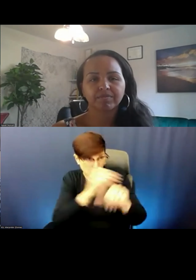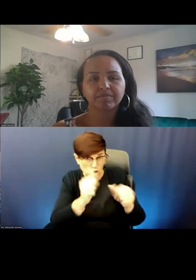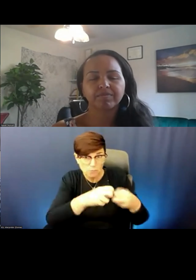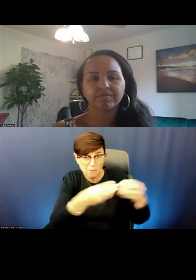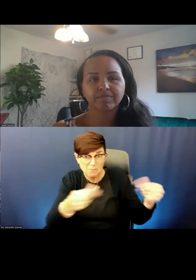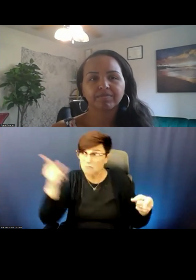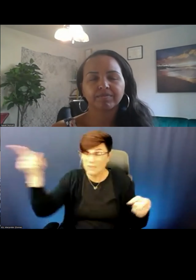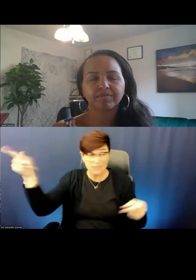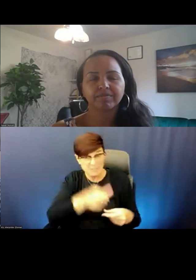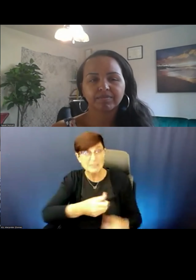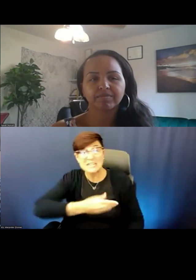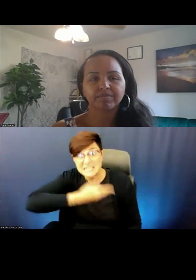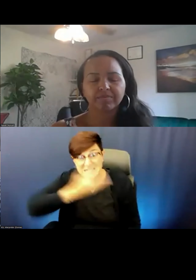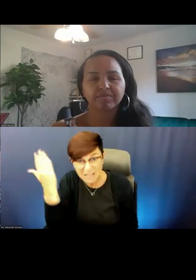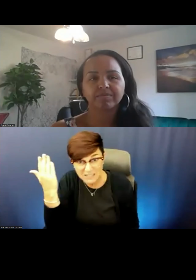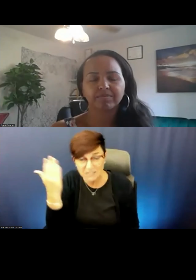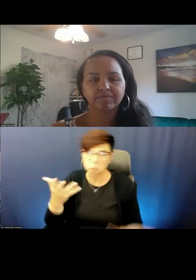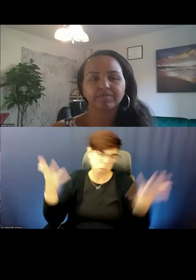a 0.5 from Debbie.